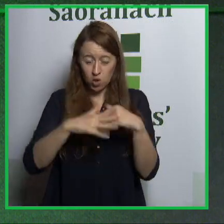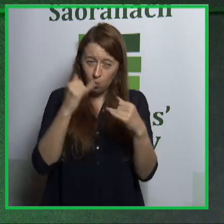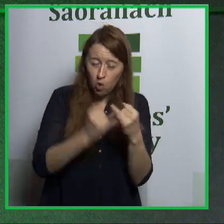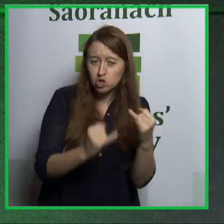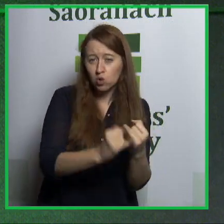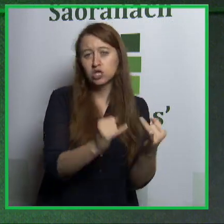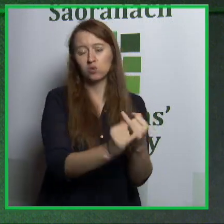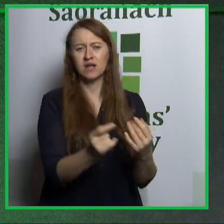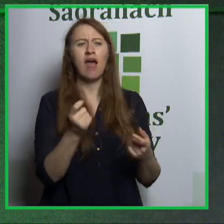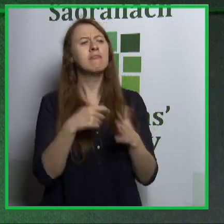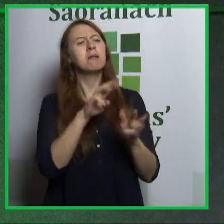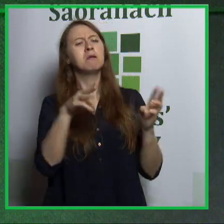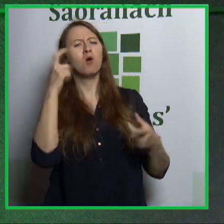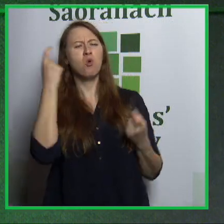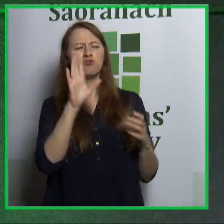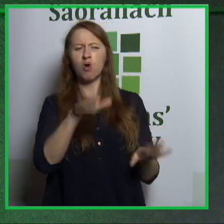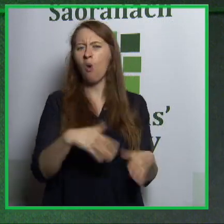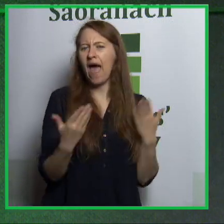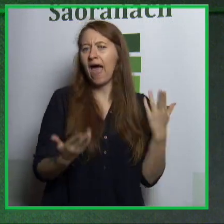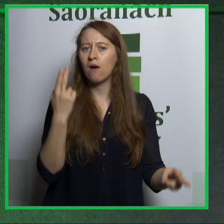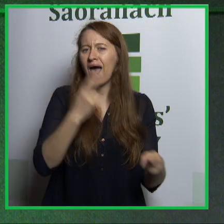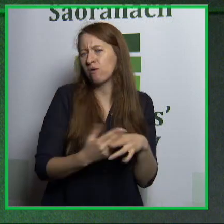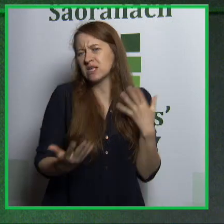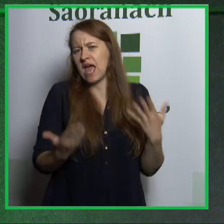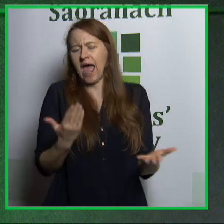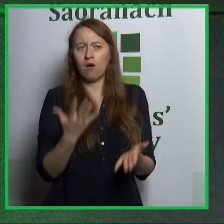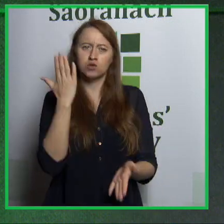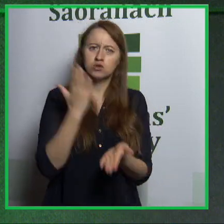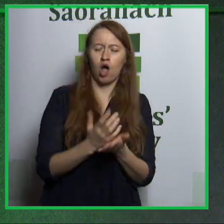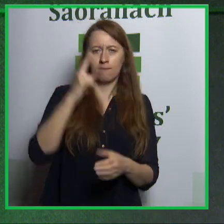because there's no gentle encouragement to do it. It's all like